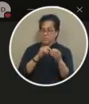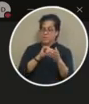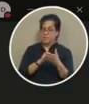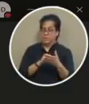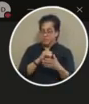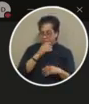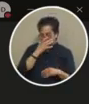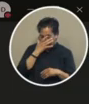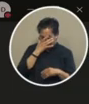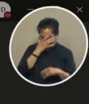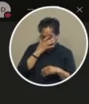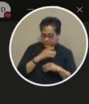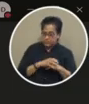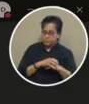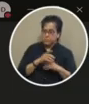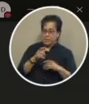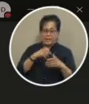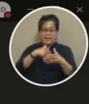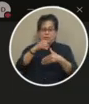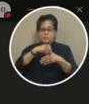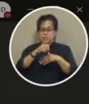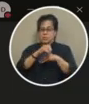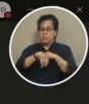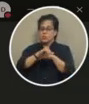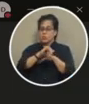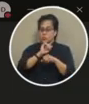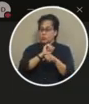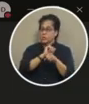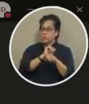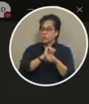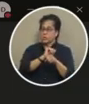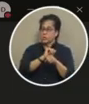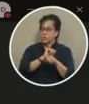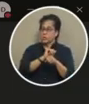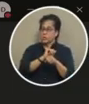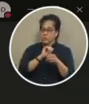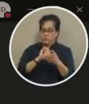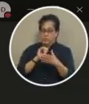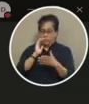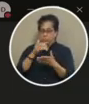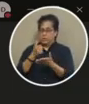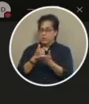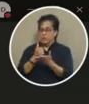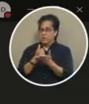as well, on outside yard work, that would help